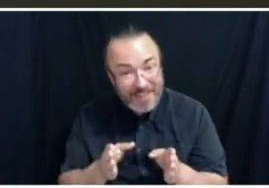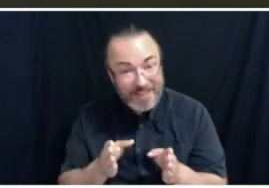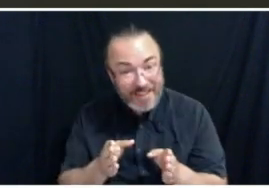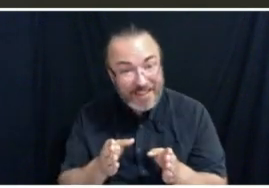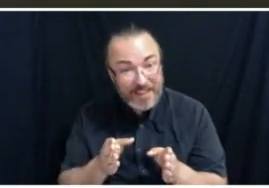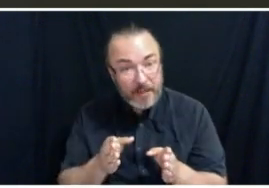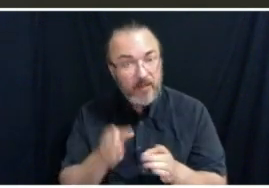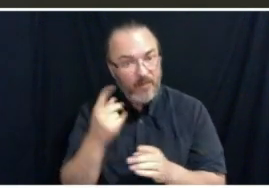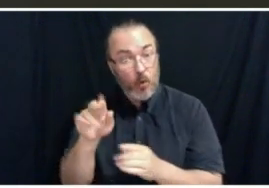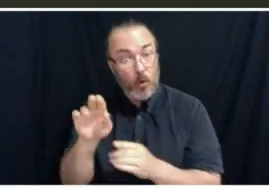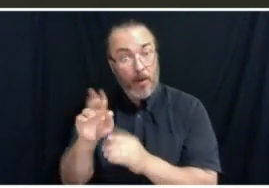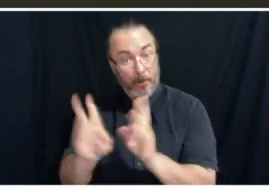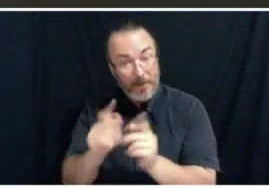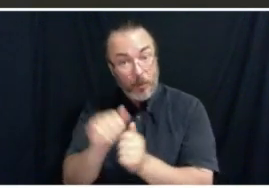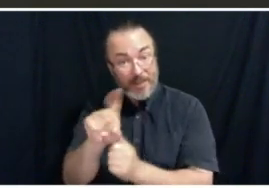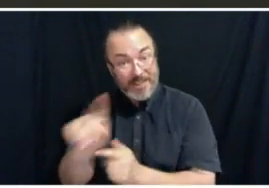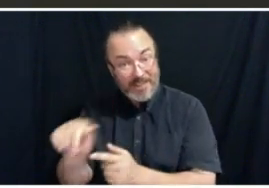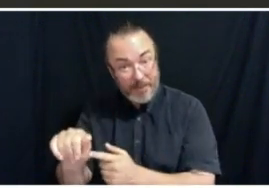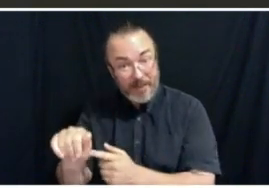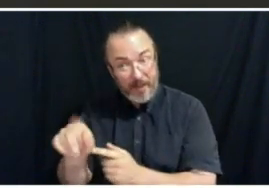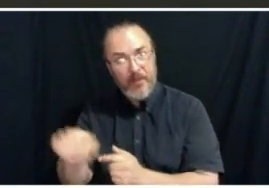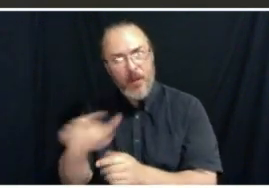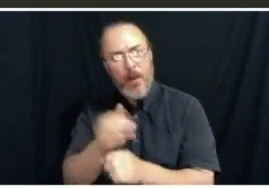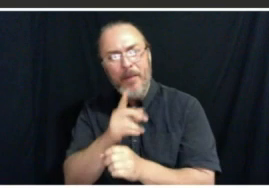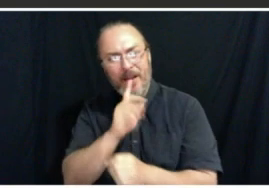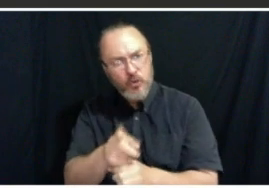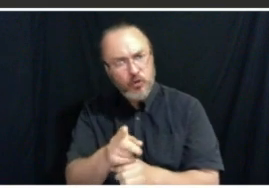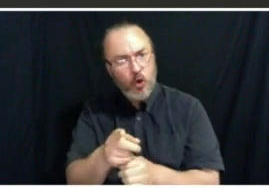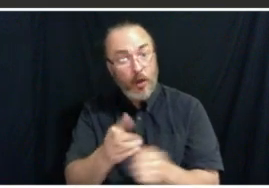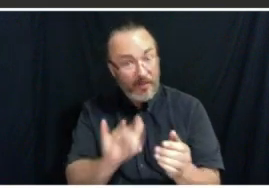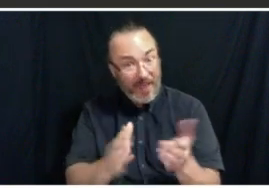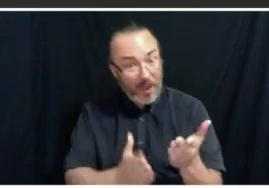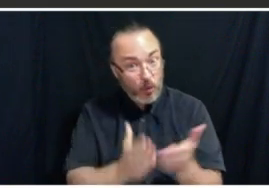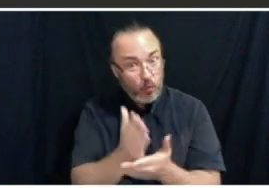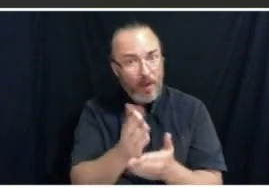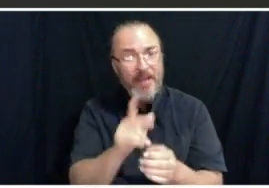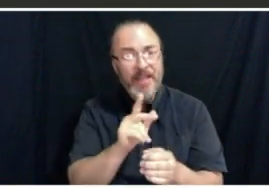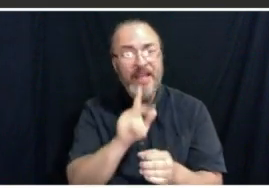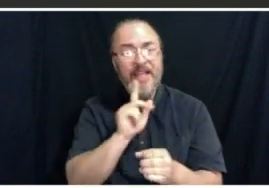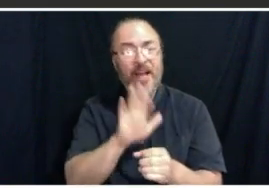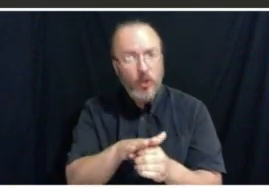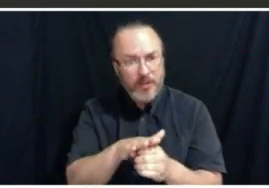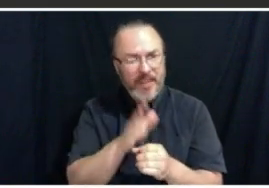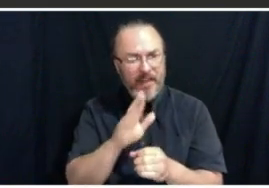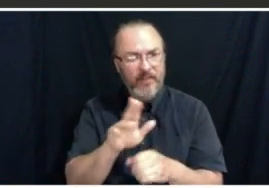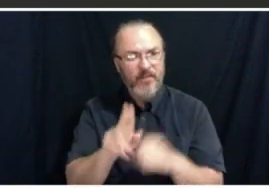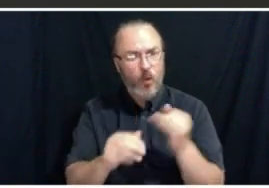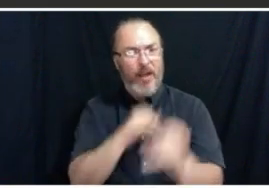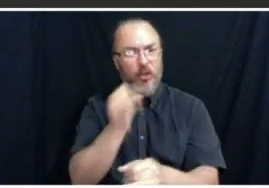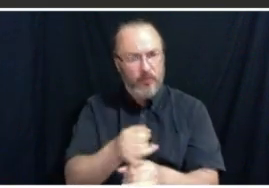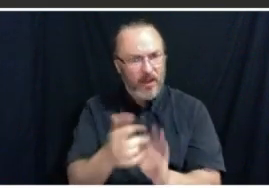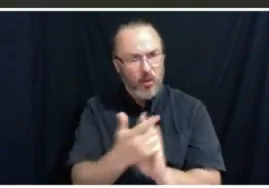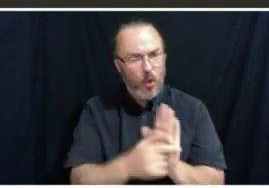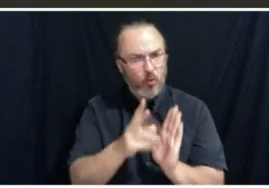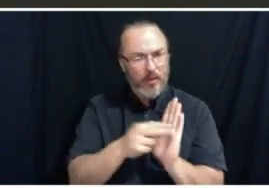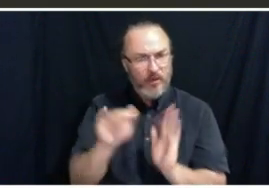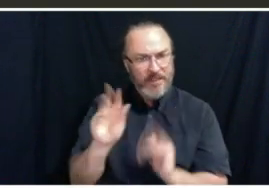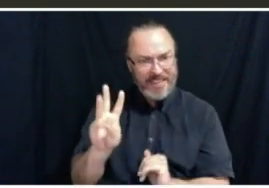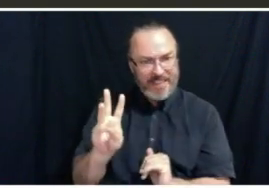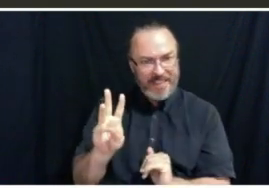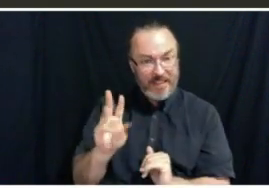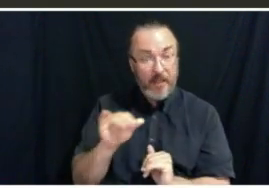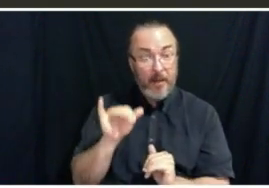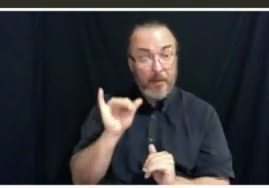disabilities who ensured that the right to inclusive education was guaranteed in international law in 2006. But even that text, the UN